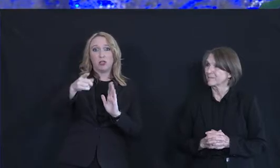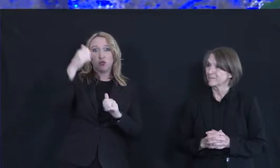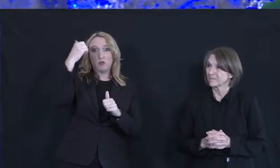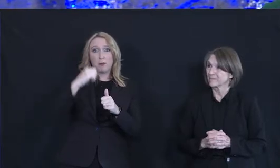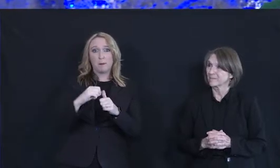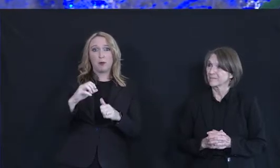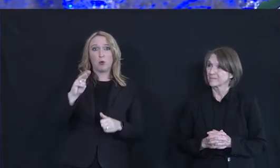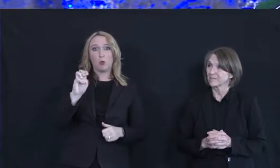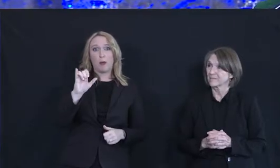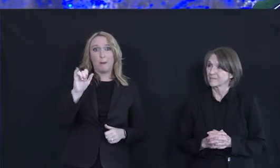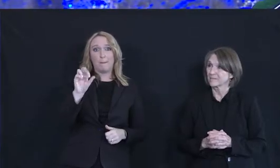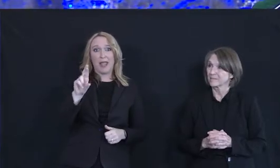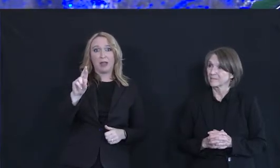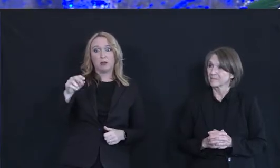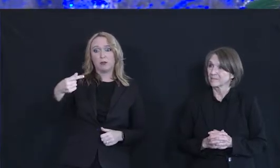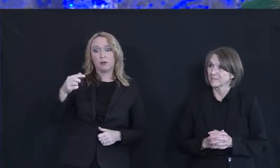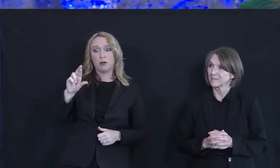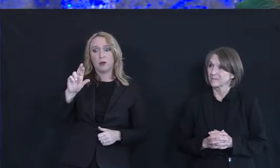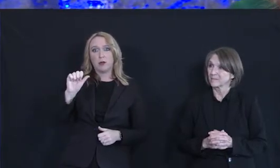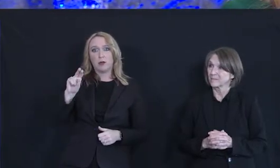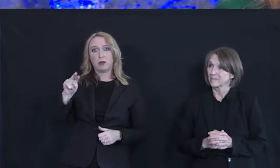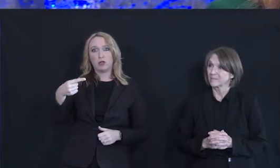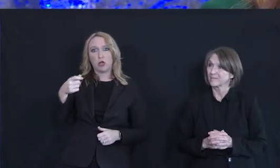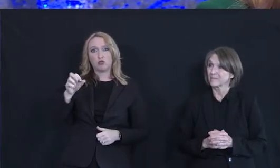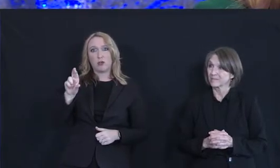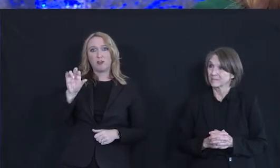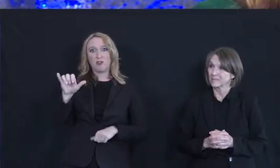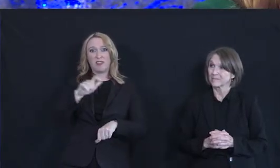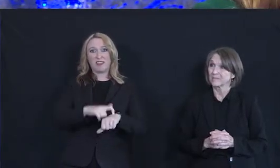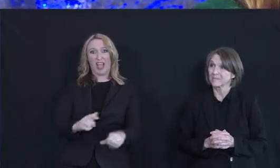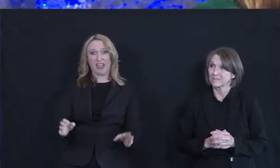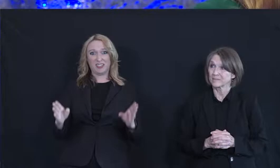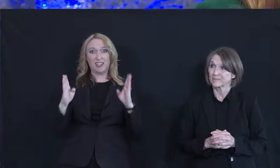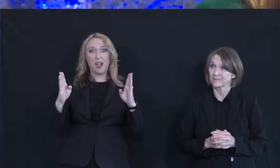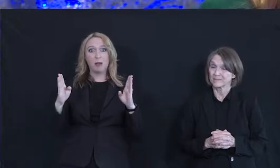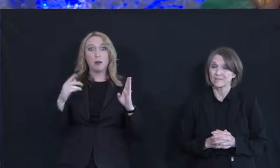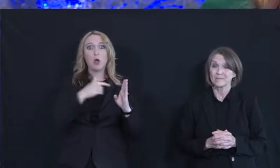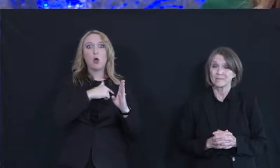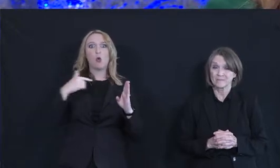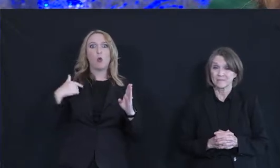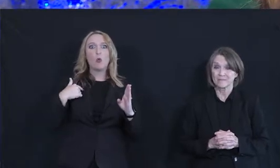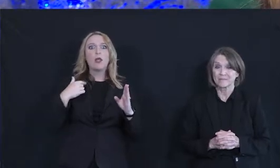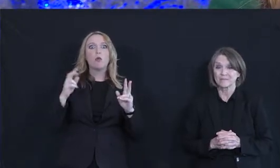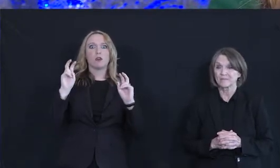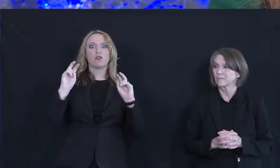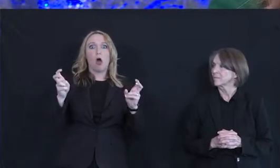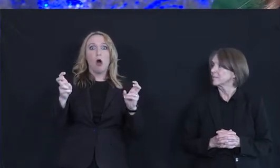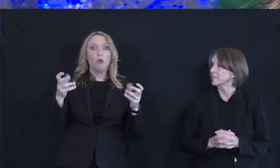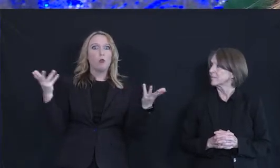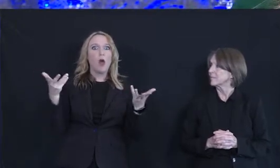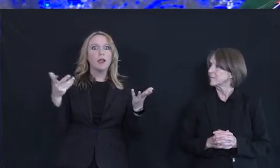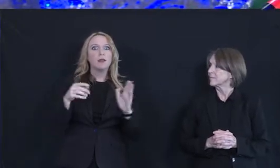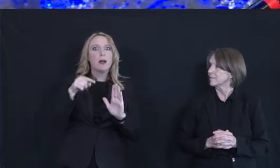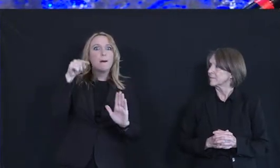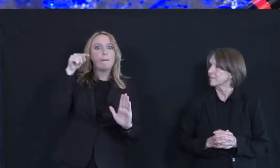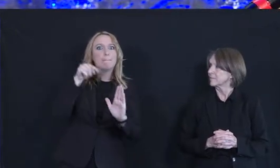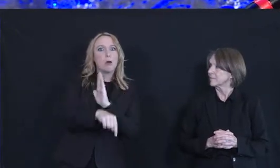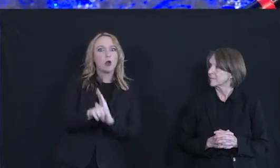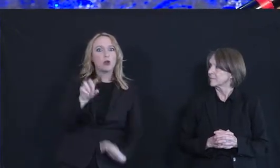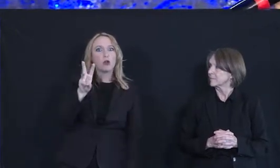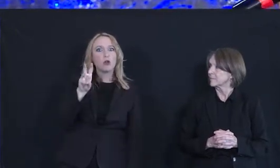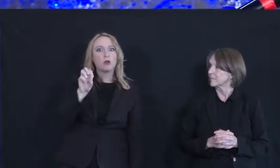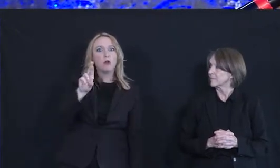mayor Granger was mayor and at that time unfortunately we had the dubious distinction of being called Murder worth that's a very different